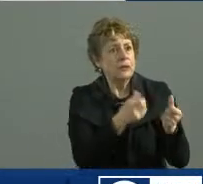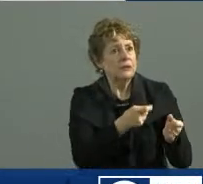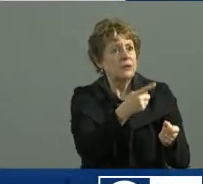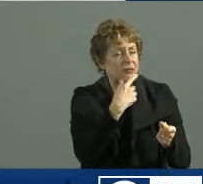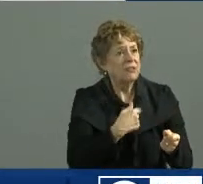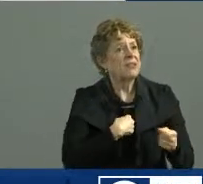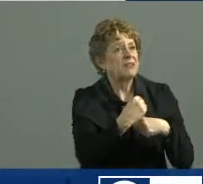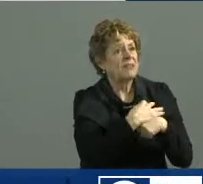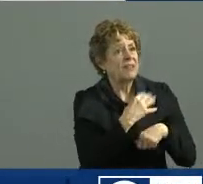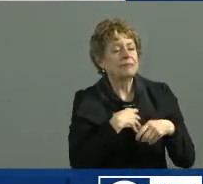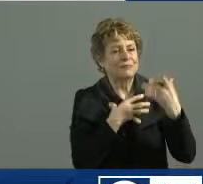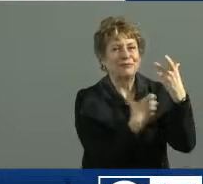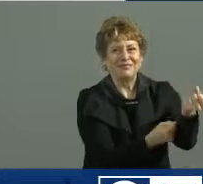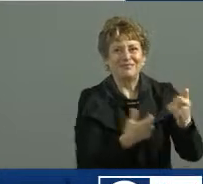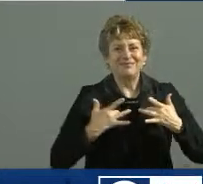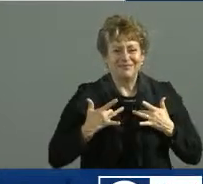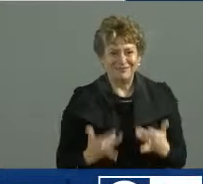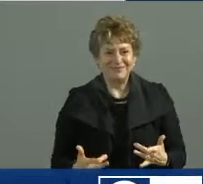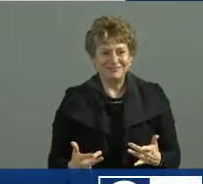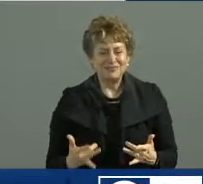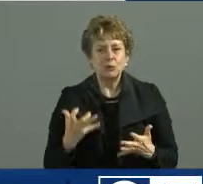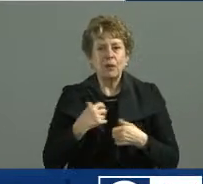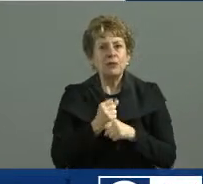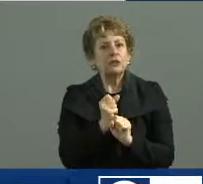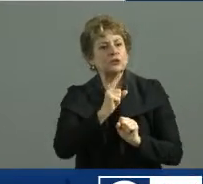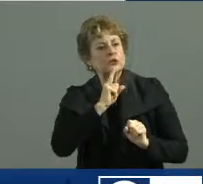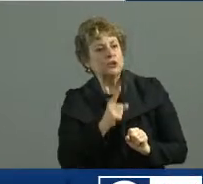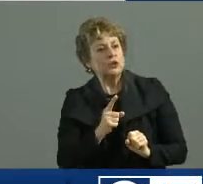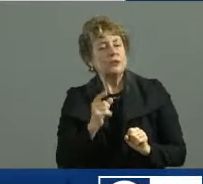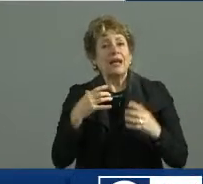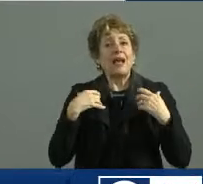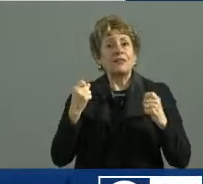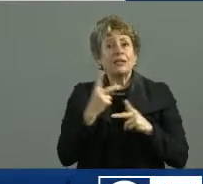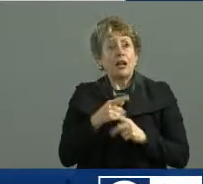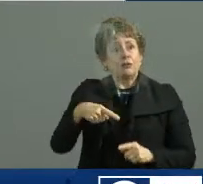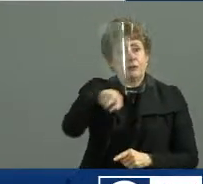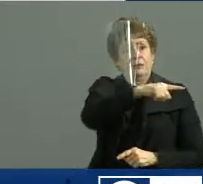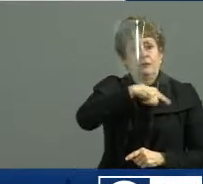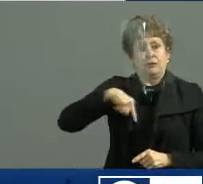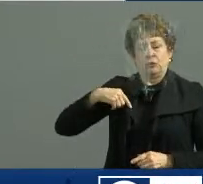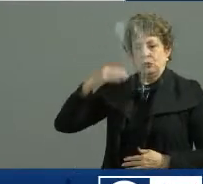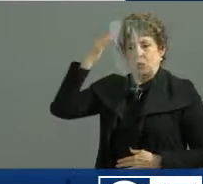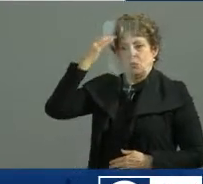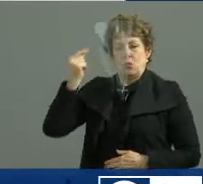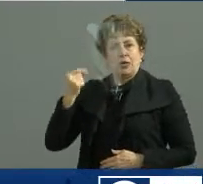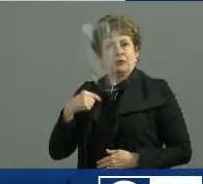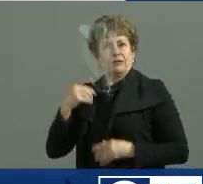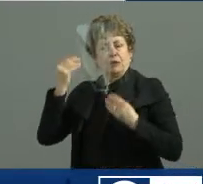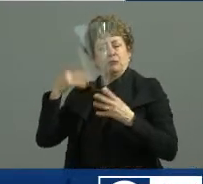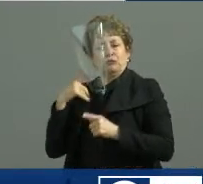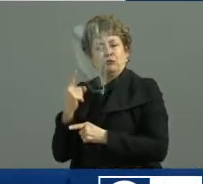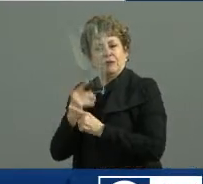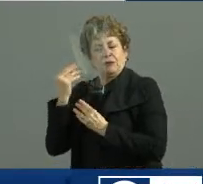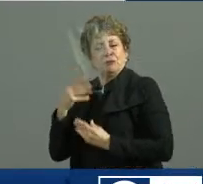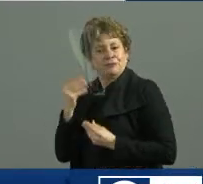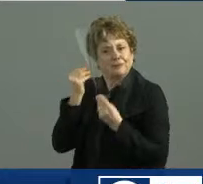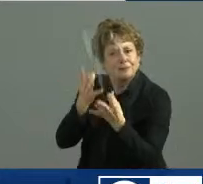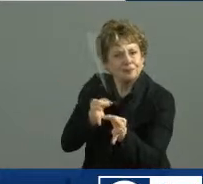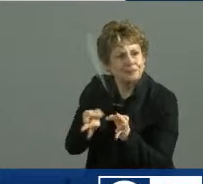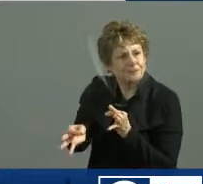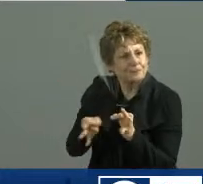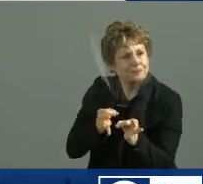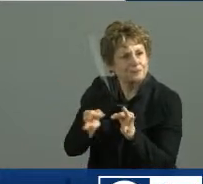sure that our healthcare providers are armed with accurate information as well as answers to commonly asked questions by